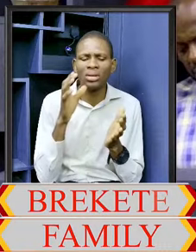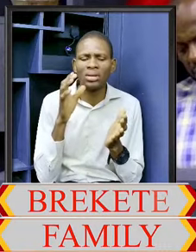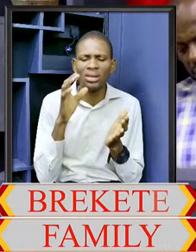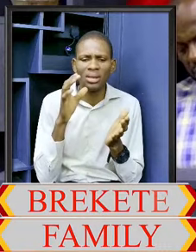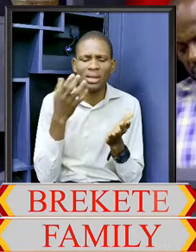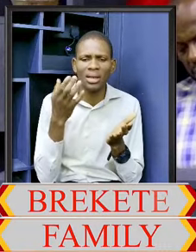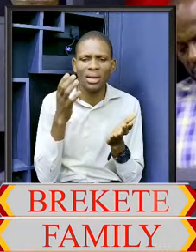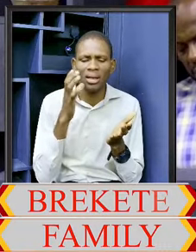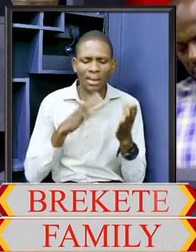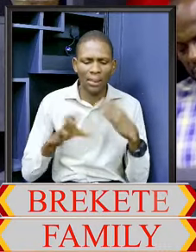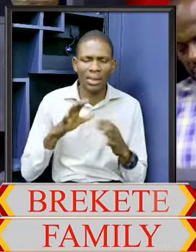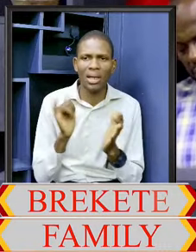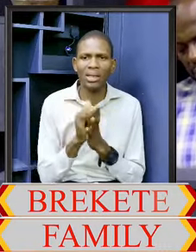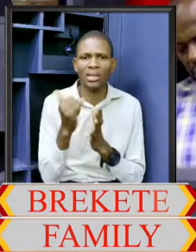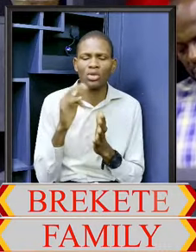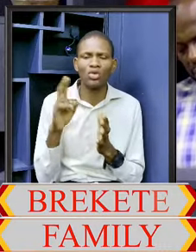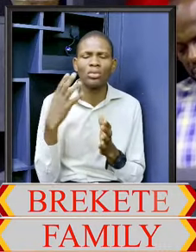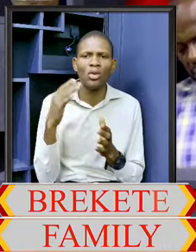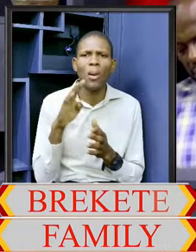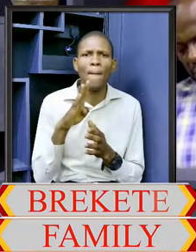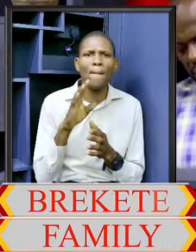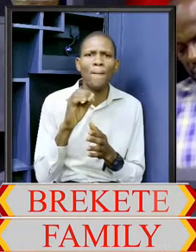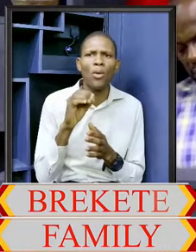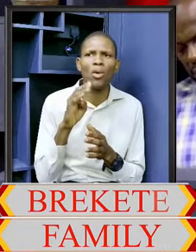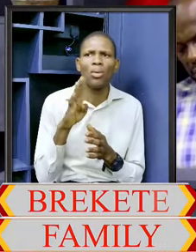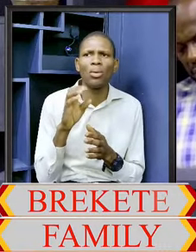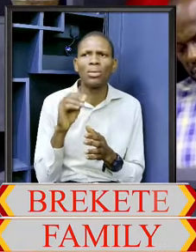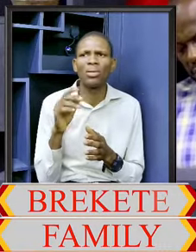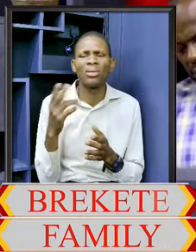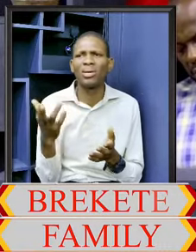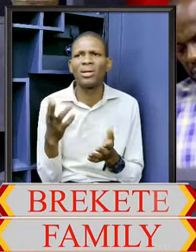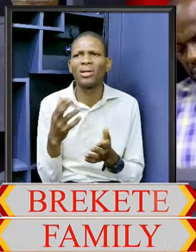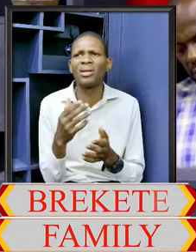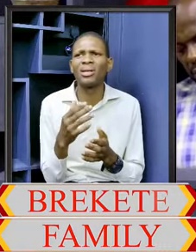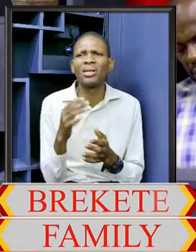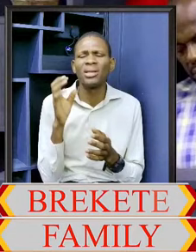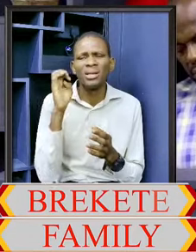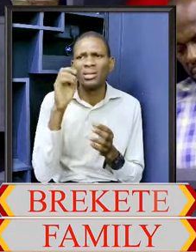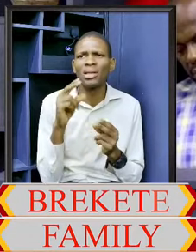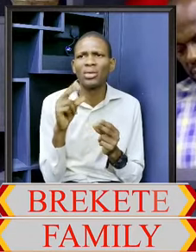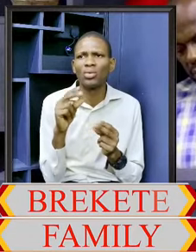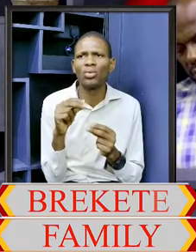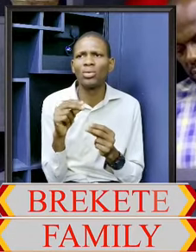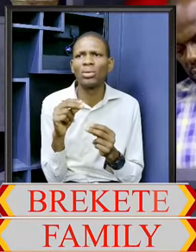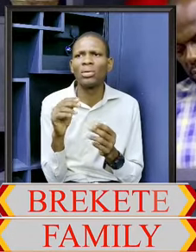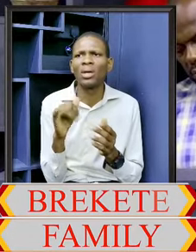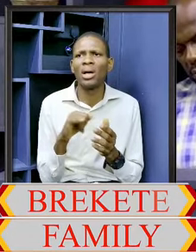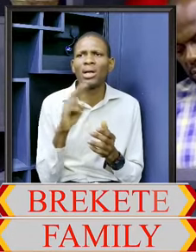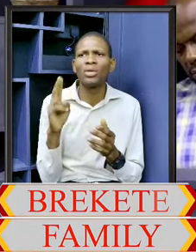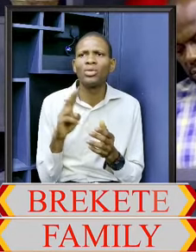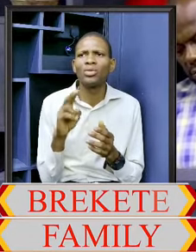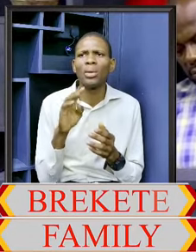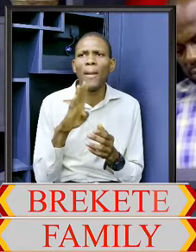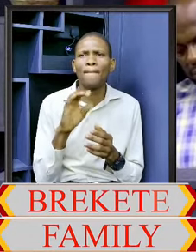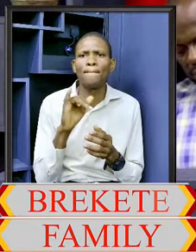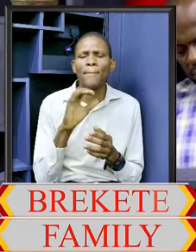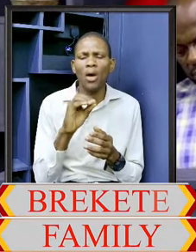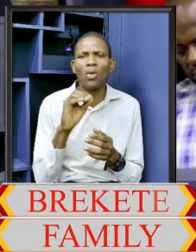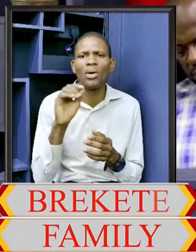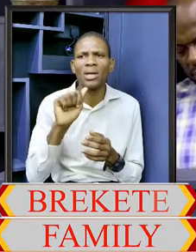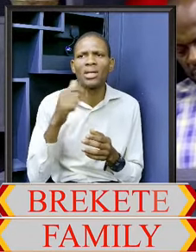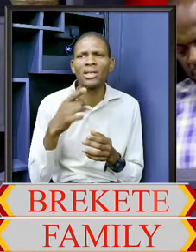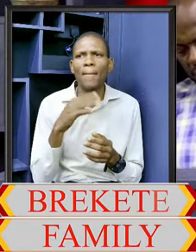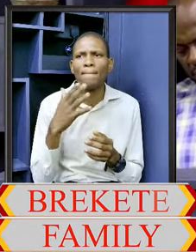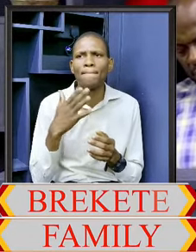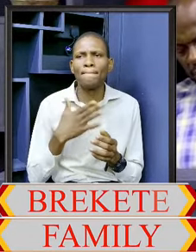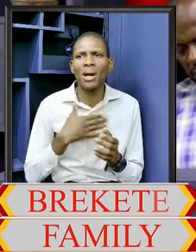before. Bombora and Lasota and so on and so forth. He said, no, I didn't use it. I used only Bio-AG.